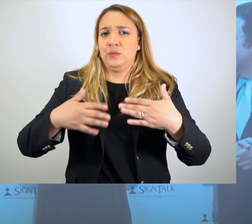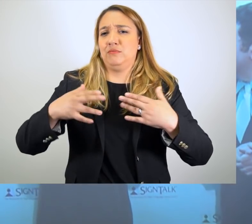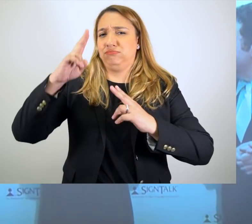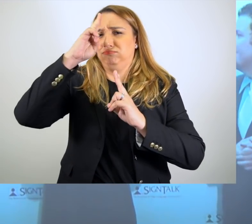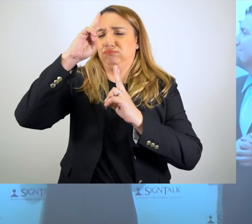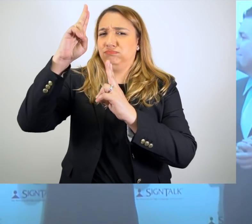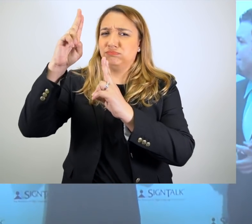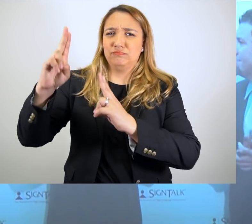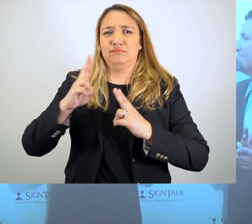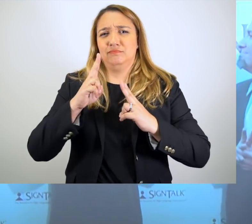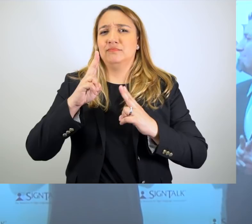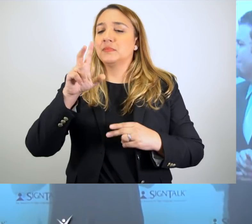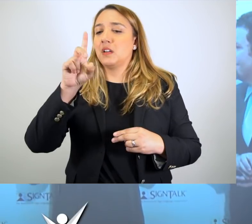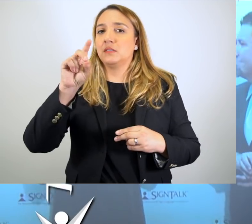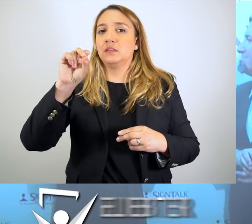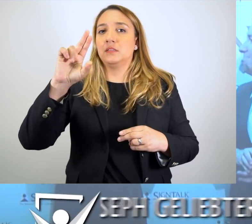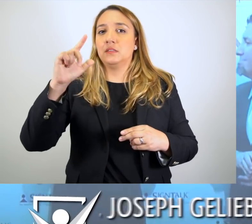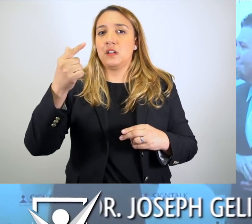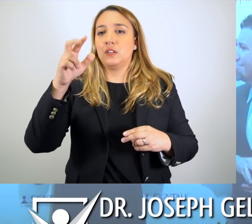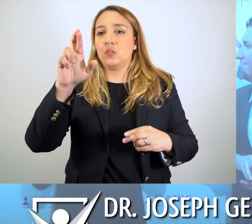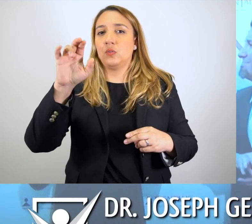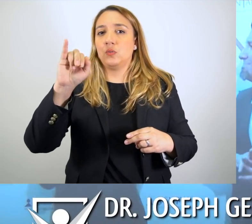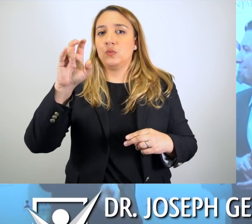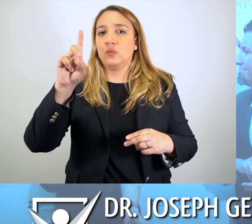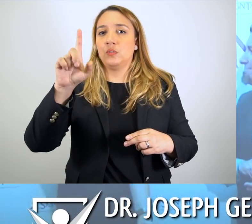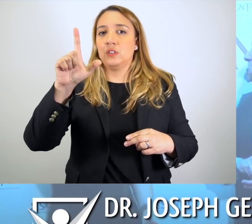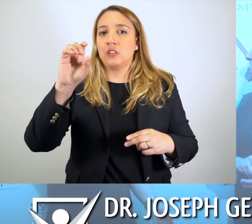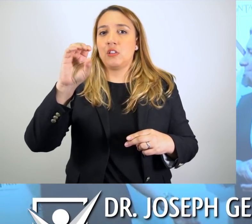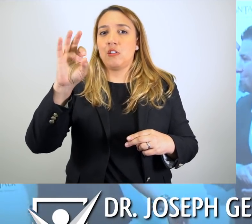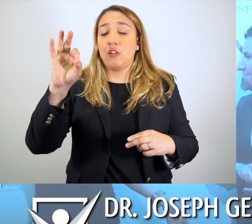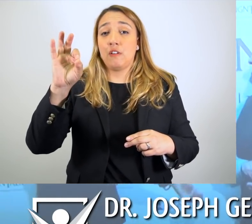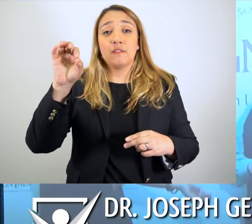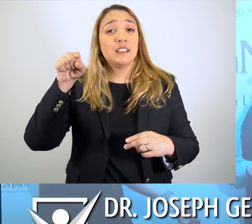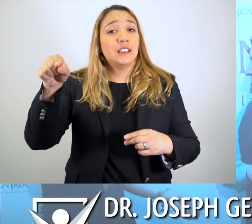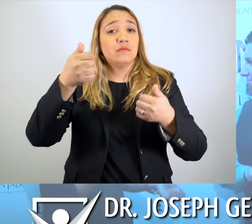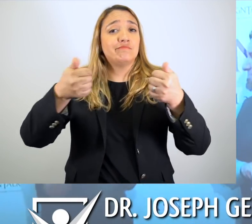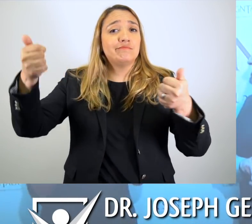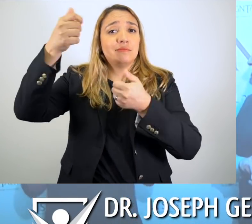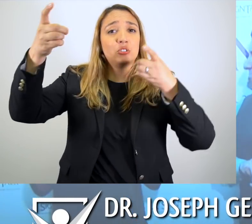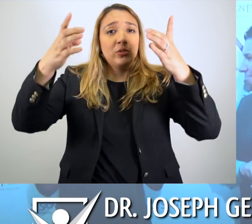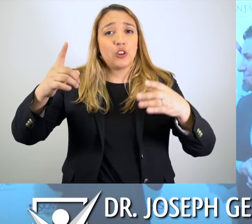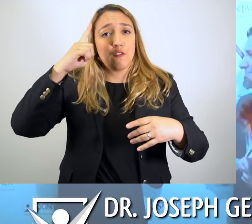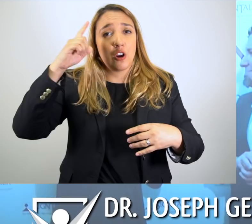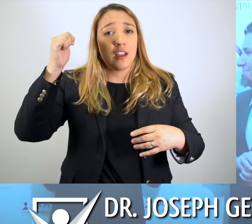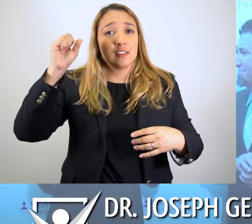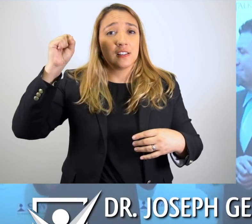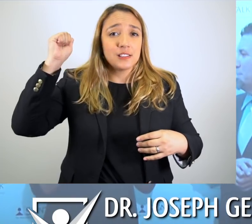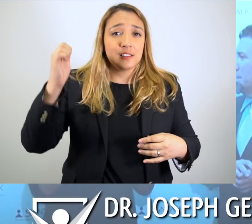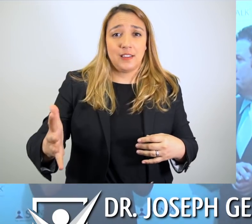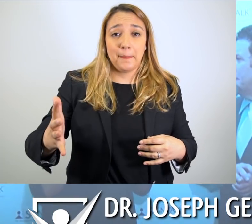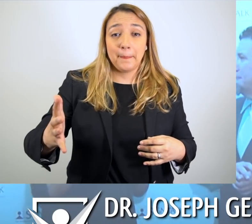have the great honor and privilege to have the executive director of ASL Slam.